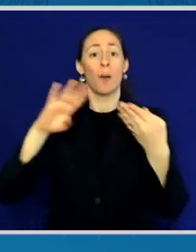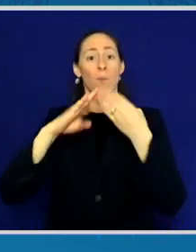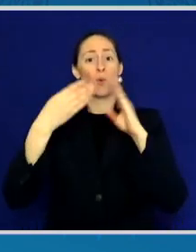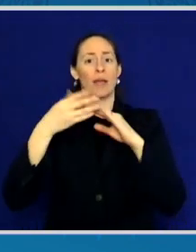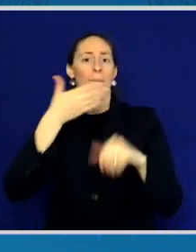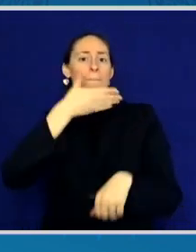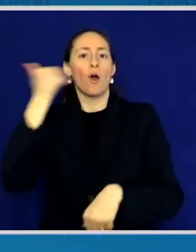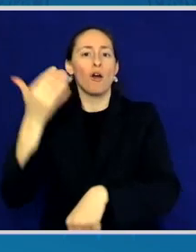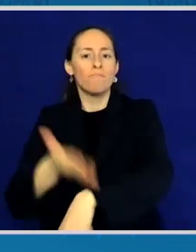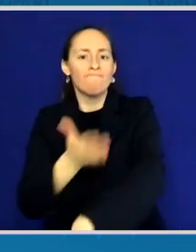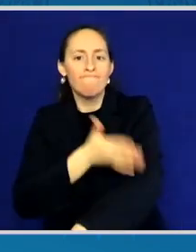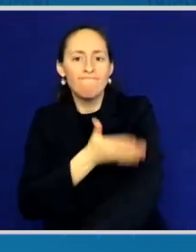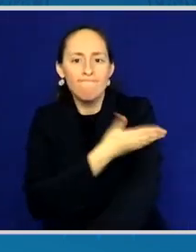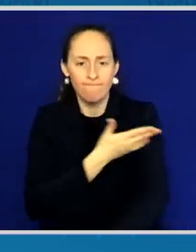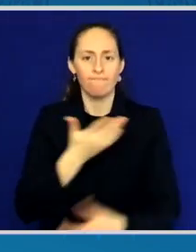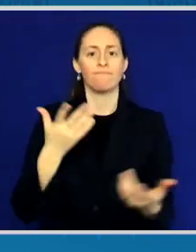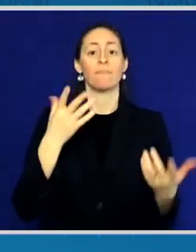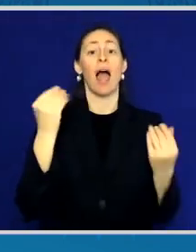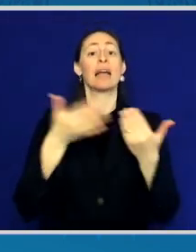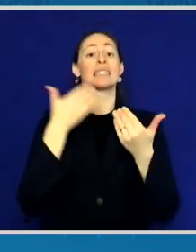increasing access to opportunity.